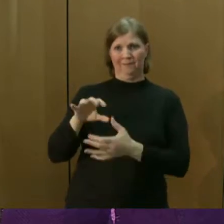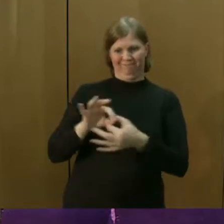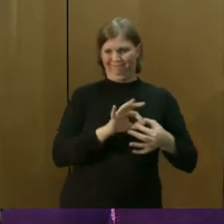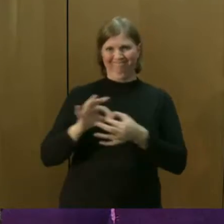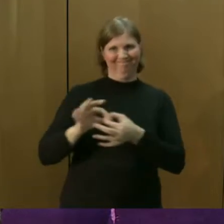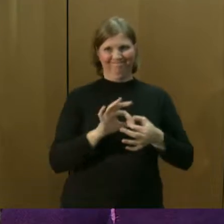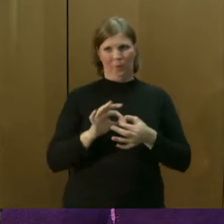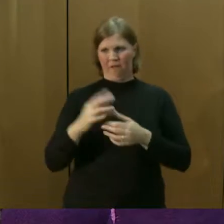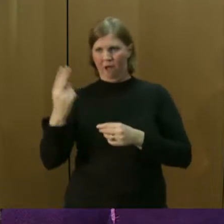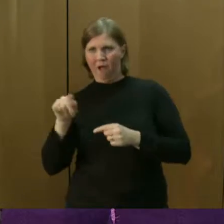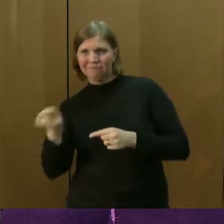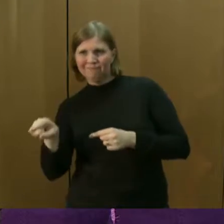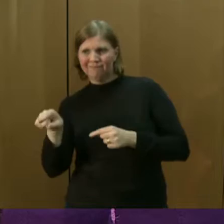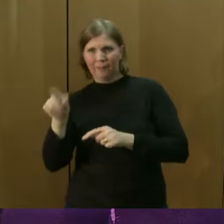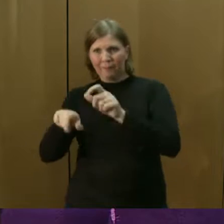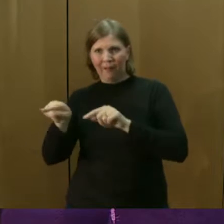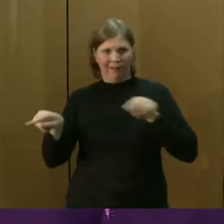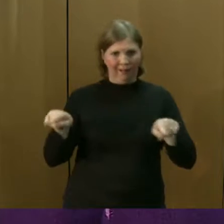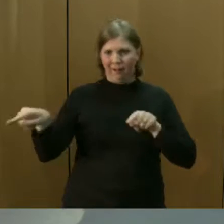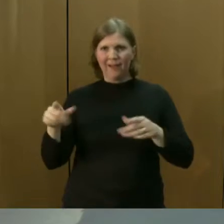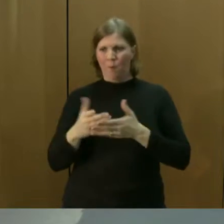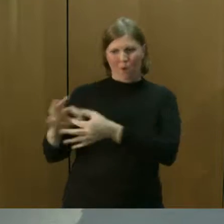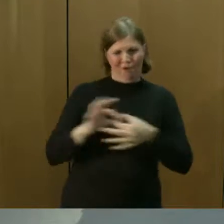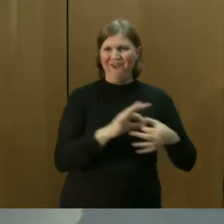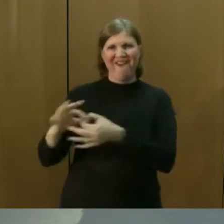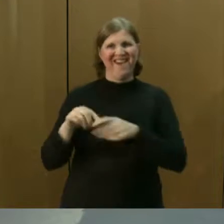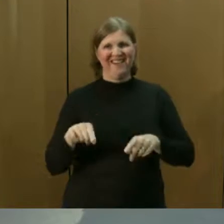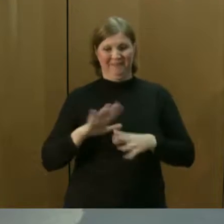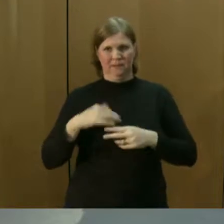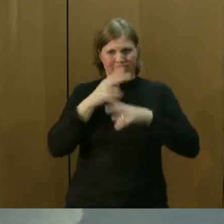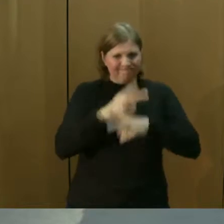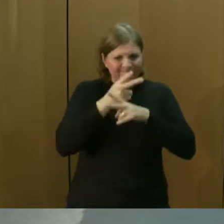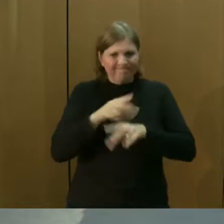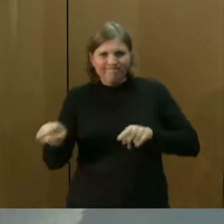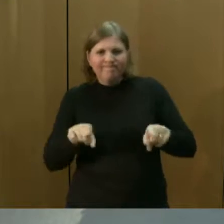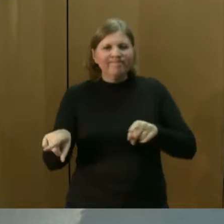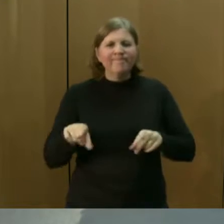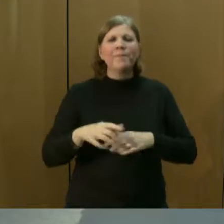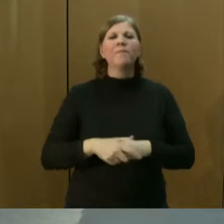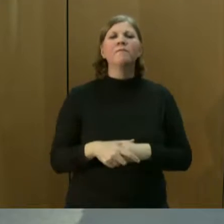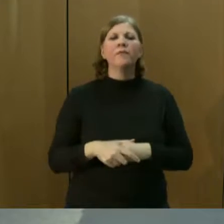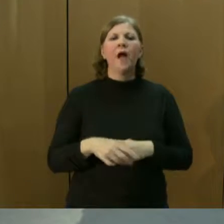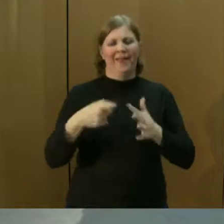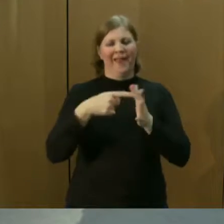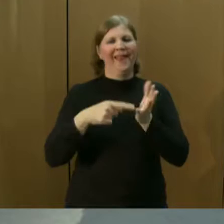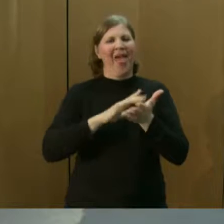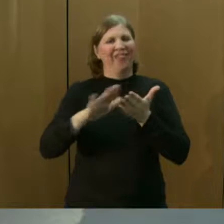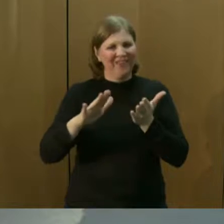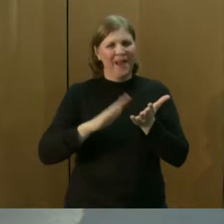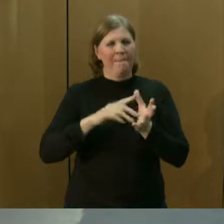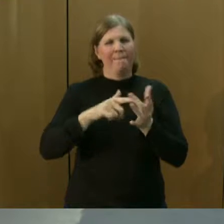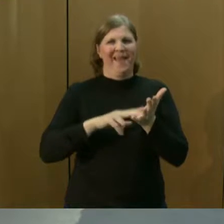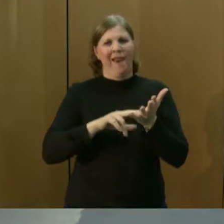are working in our space. Thank you. Hi, I'm Kath. I'm the Chief Executive of the Edinburgh Festival Fringe